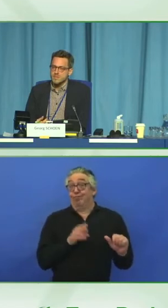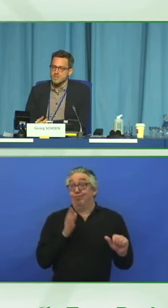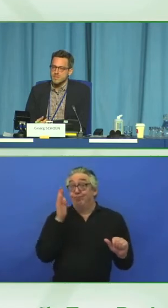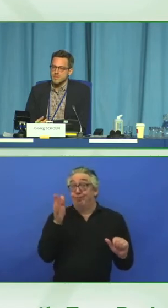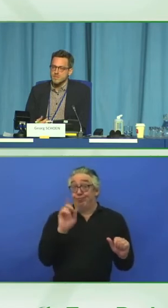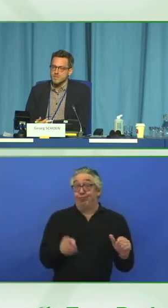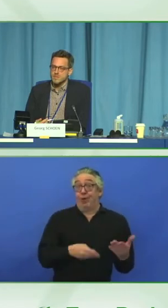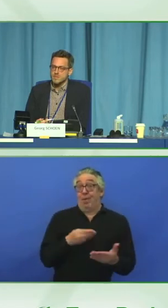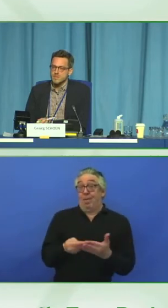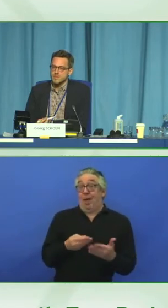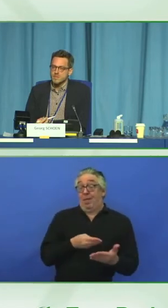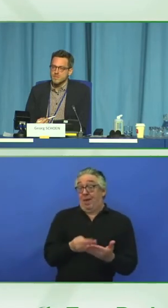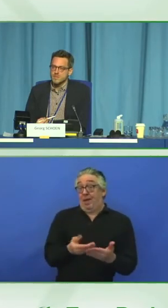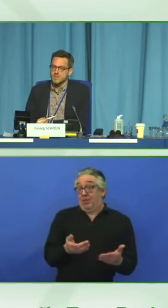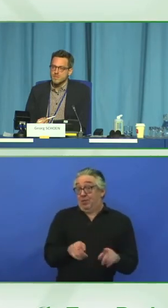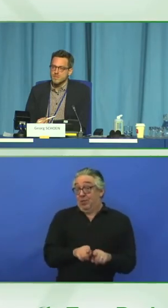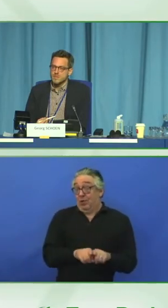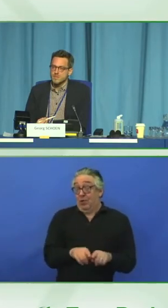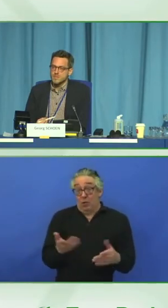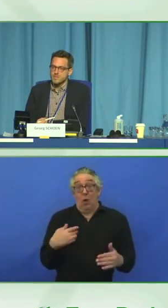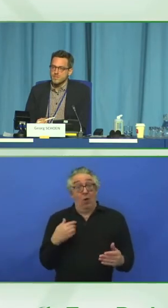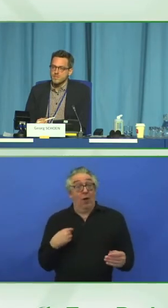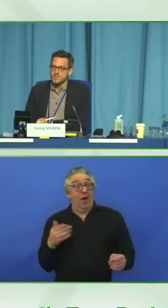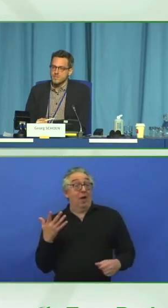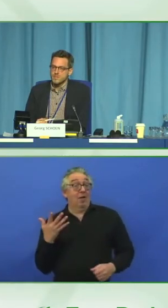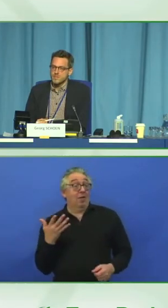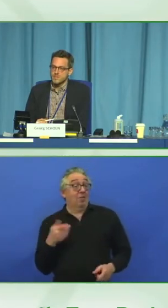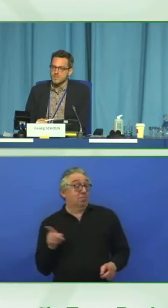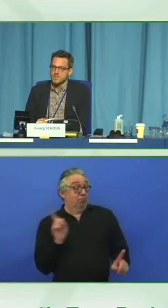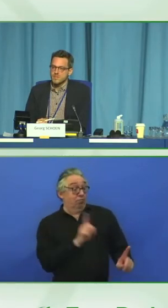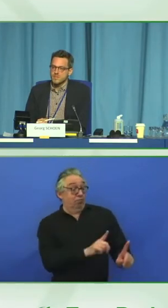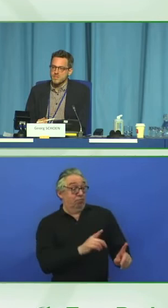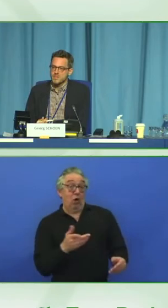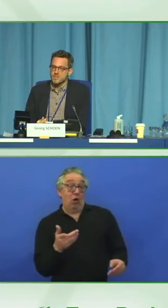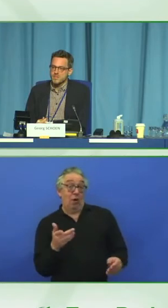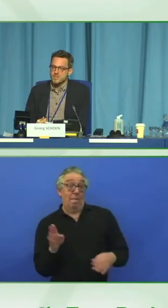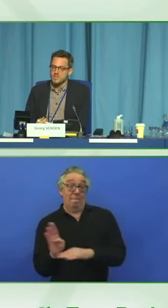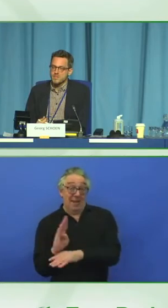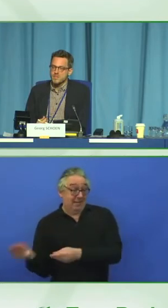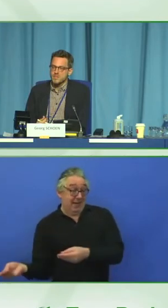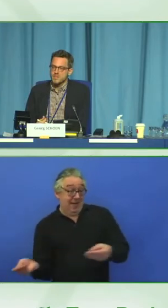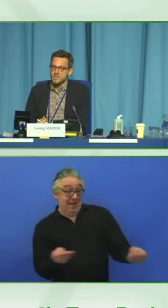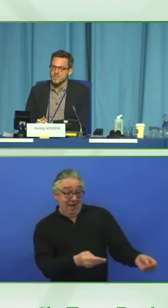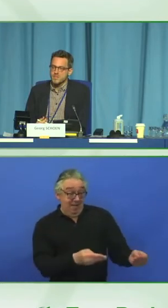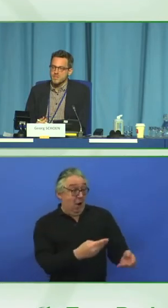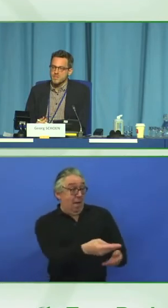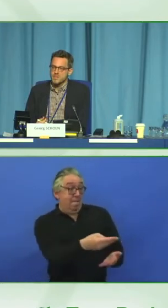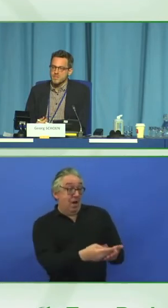mechanisms as well, and we've seen some great results. So in this way, we've tried to plug in,